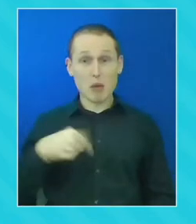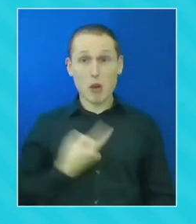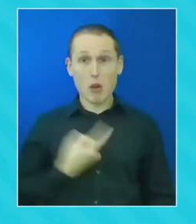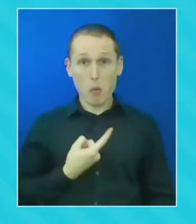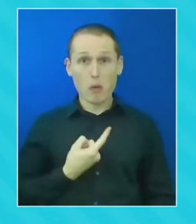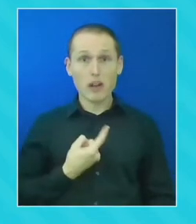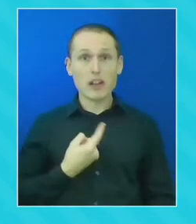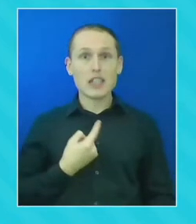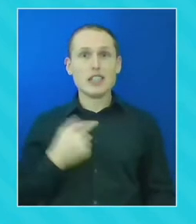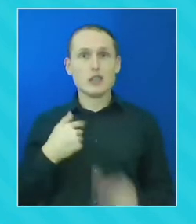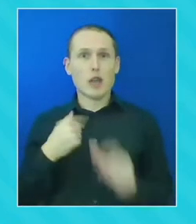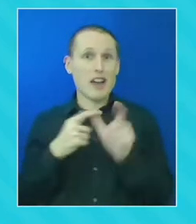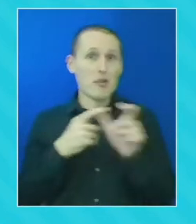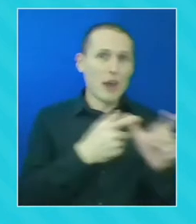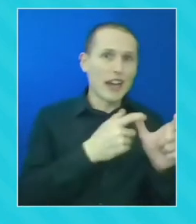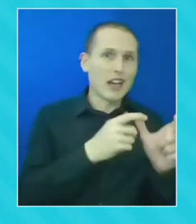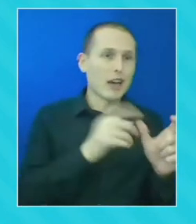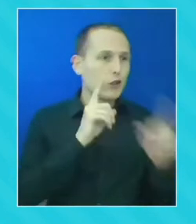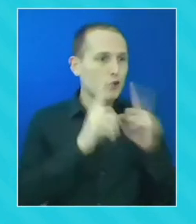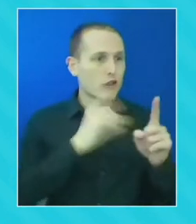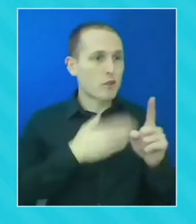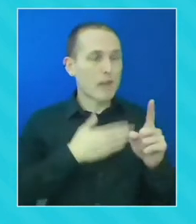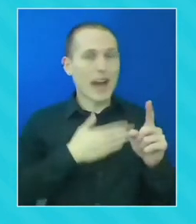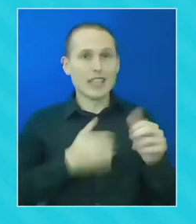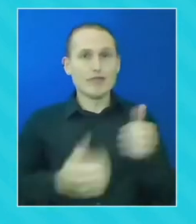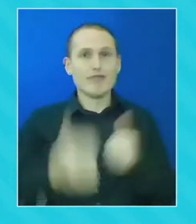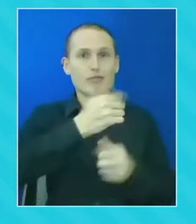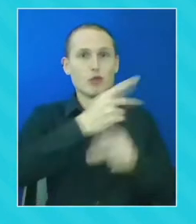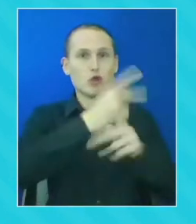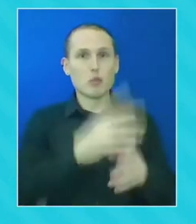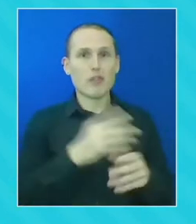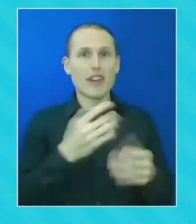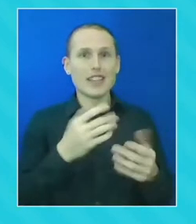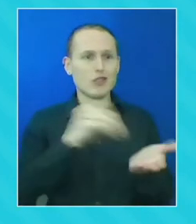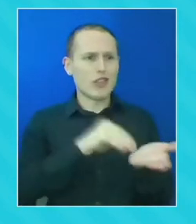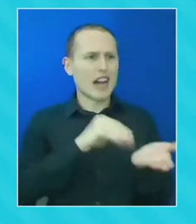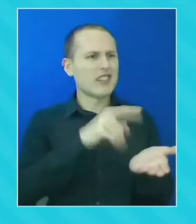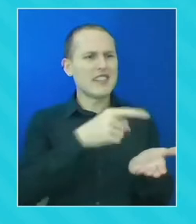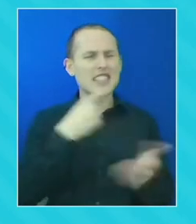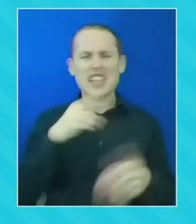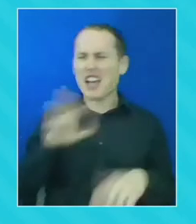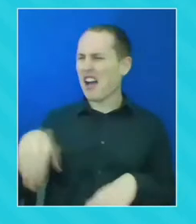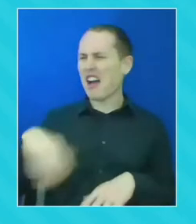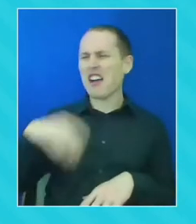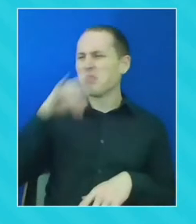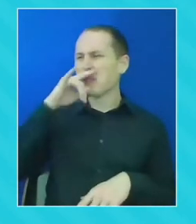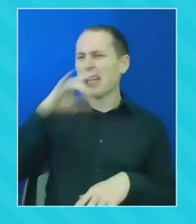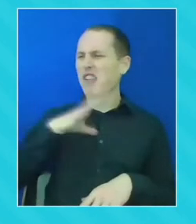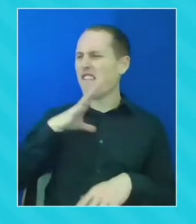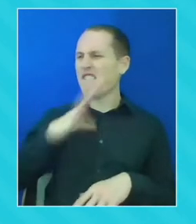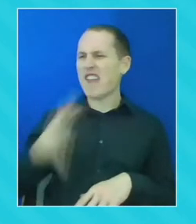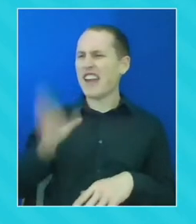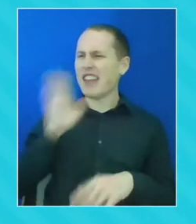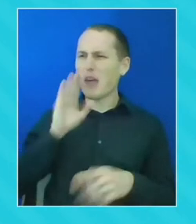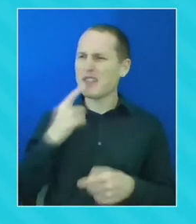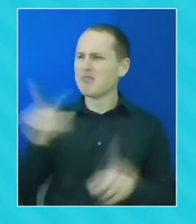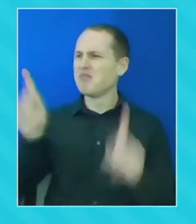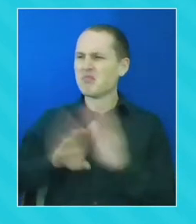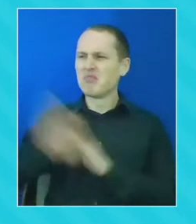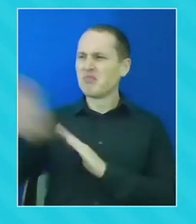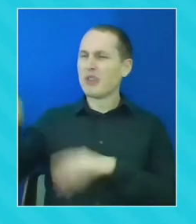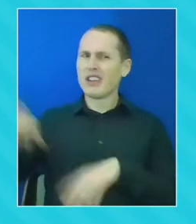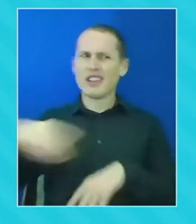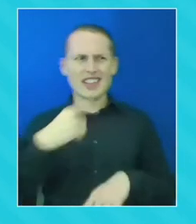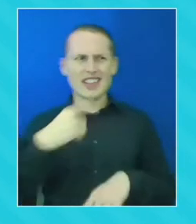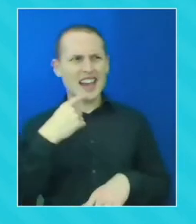talk to my supervising docs, and they told me, "Kids are resilient. It's going to be okay." I said to myself, that cannot be the answer. And I knew